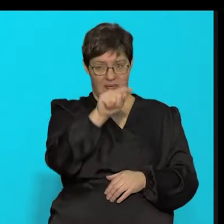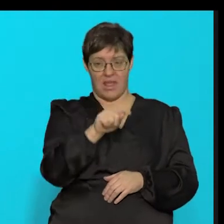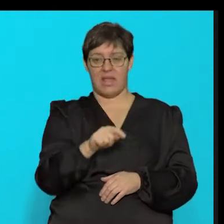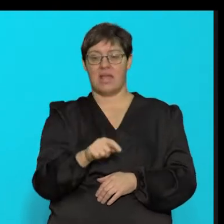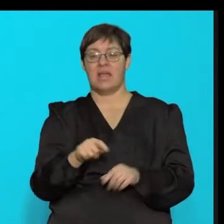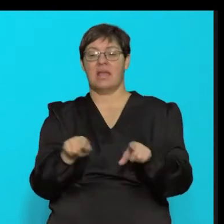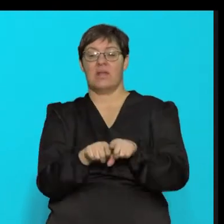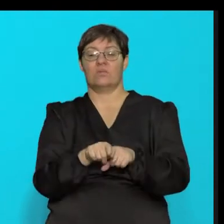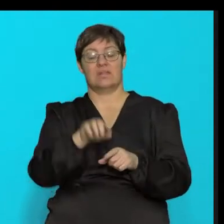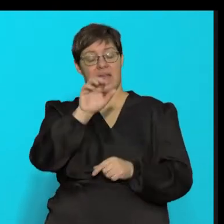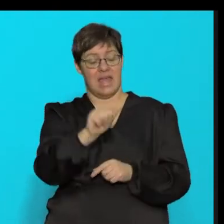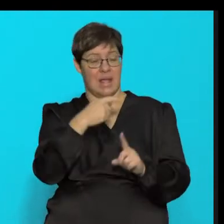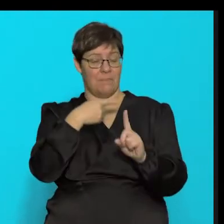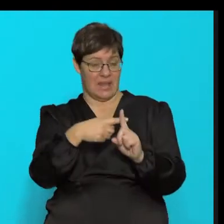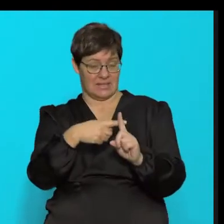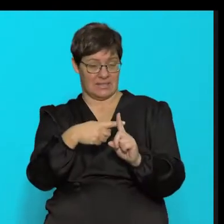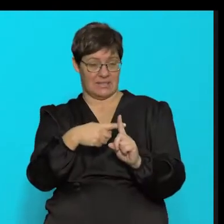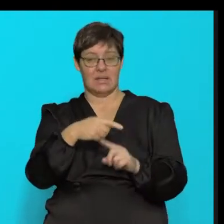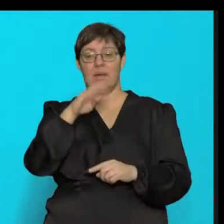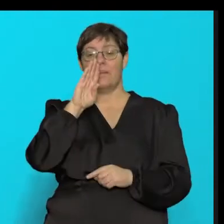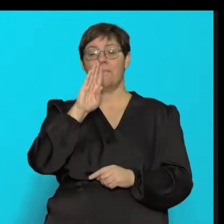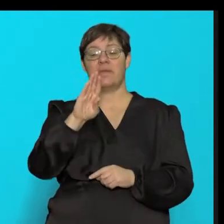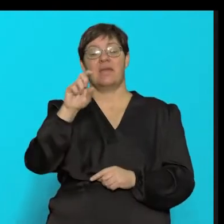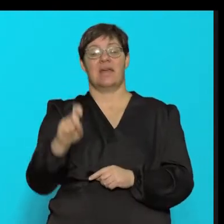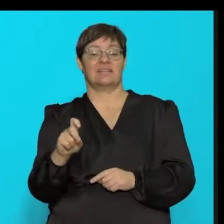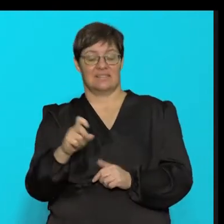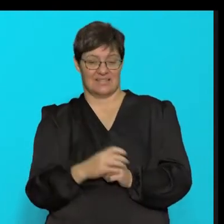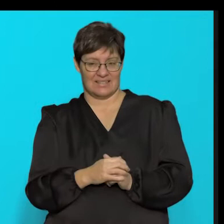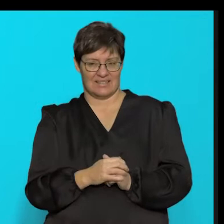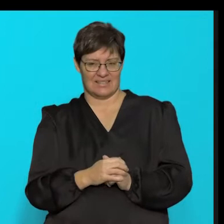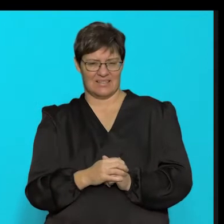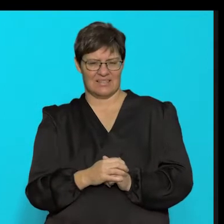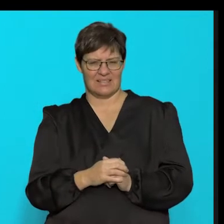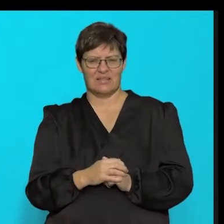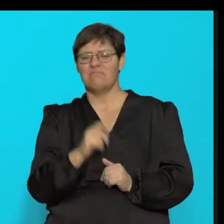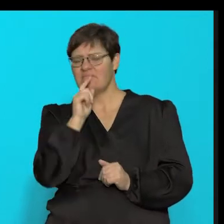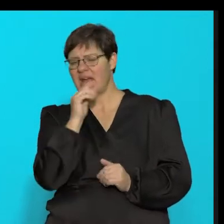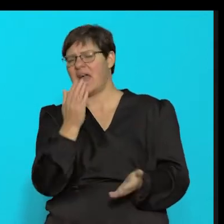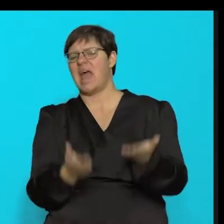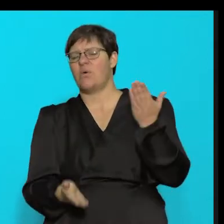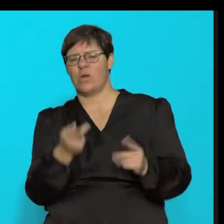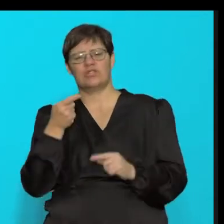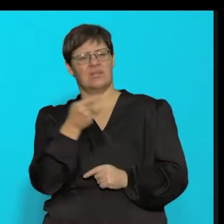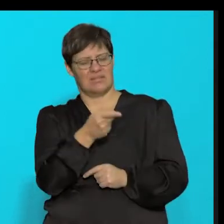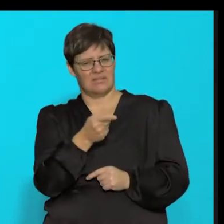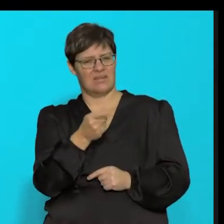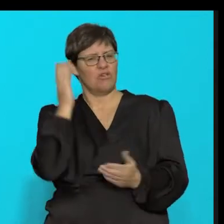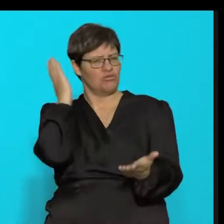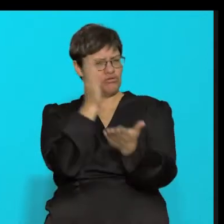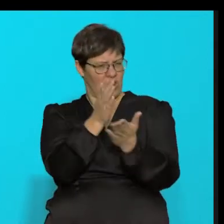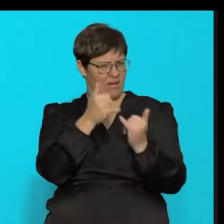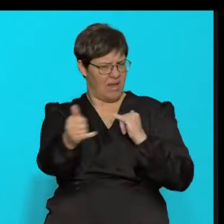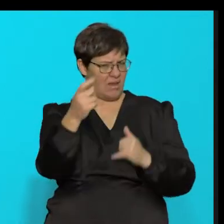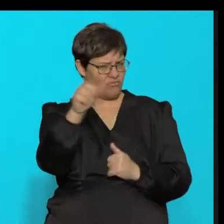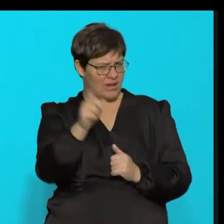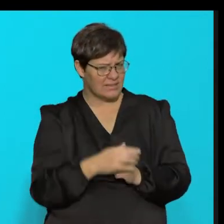Y equals to a plus b times x. This looks more like the equation of